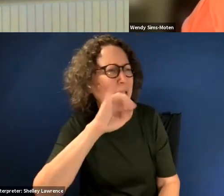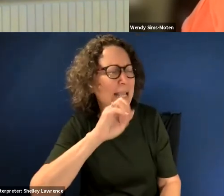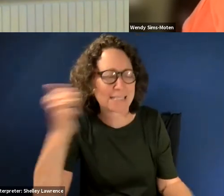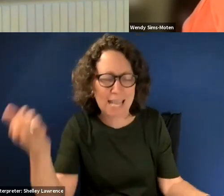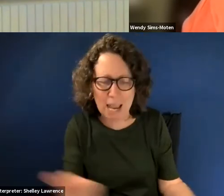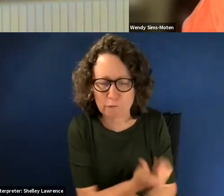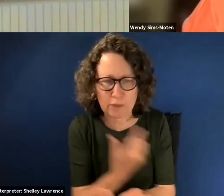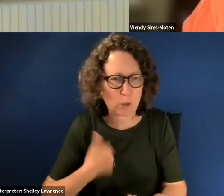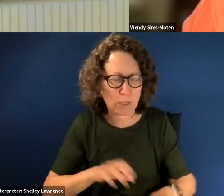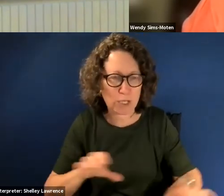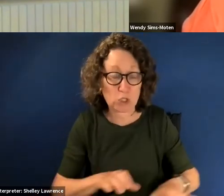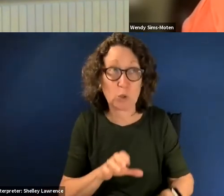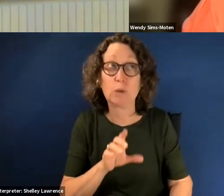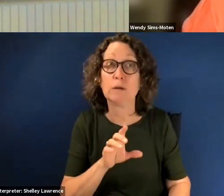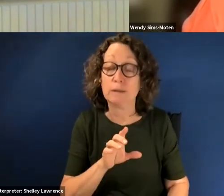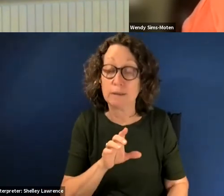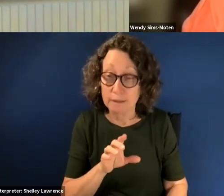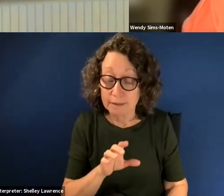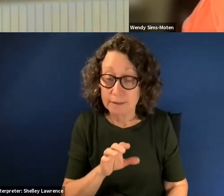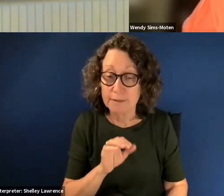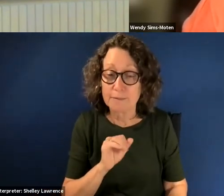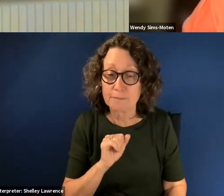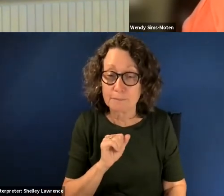everything Spanish. We do, in fact,